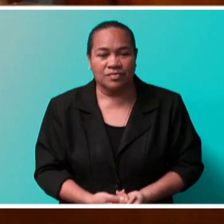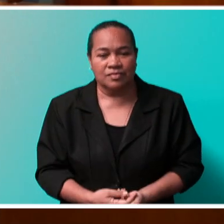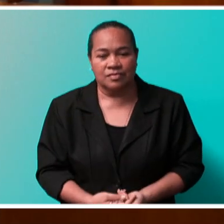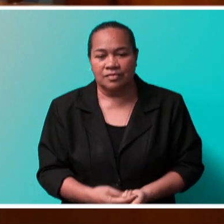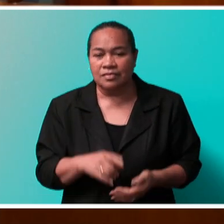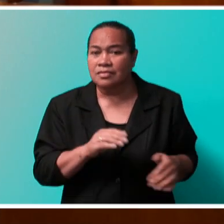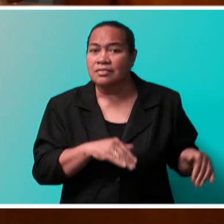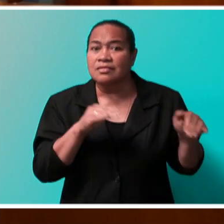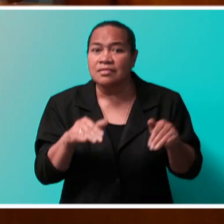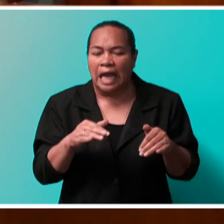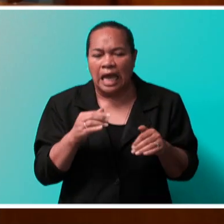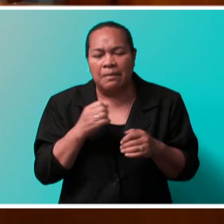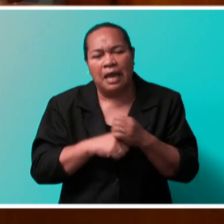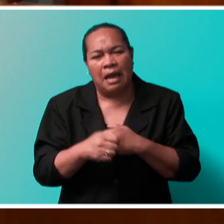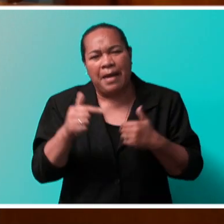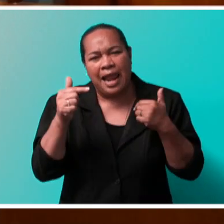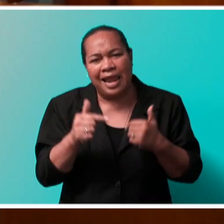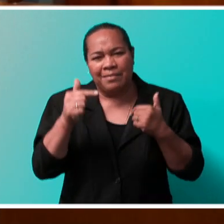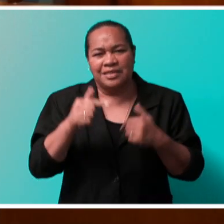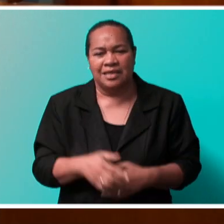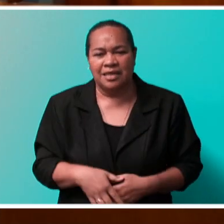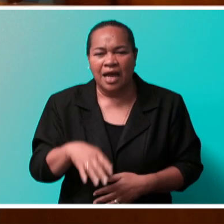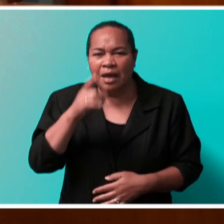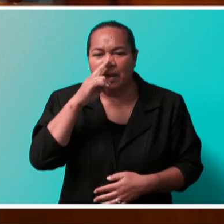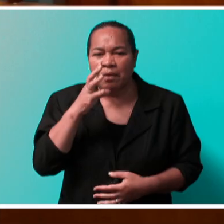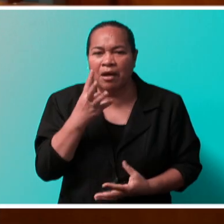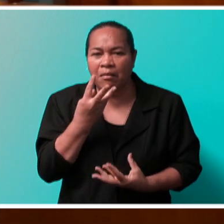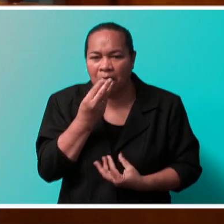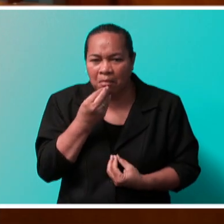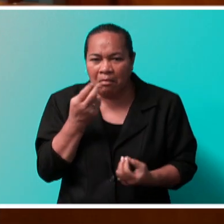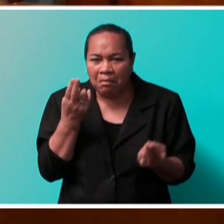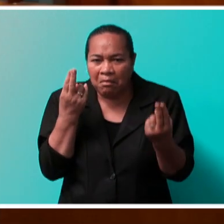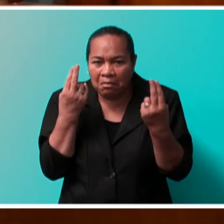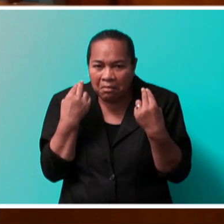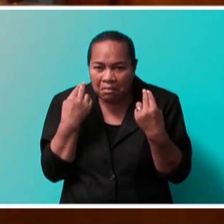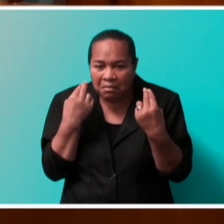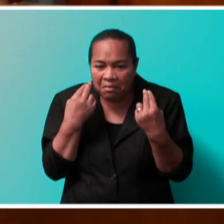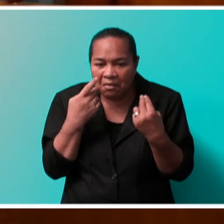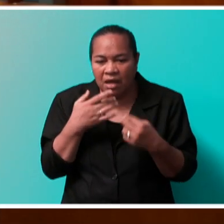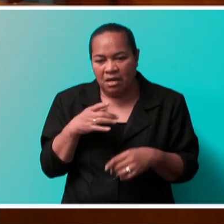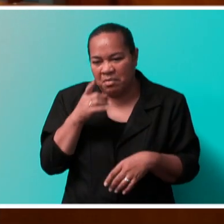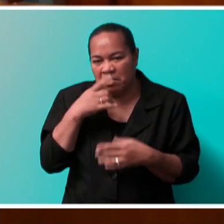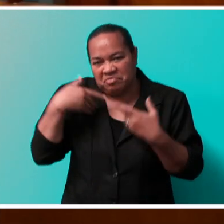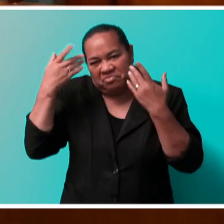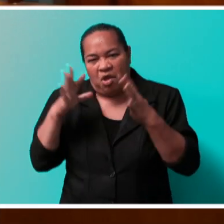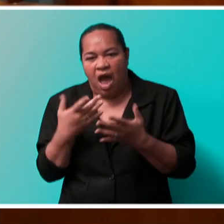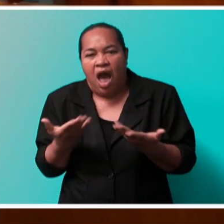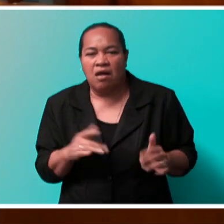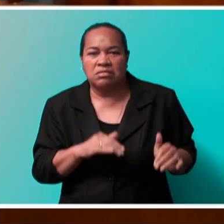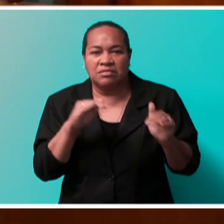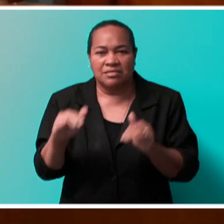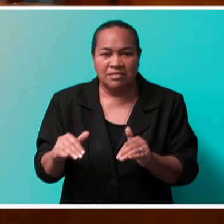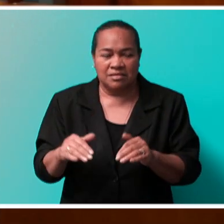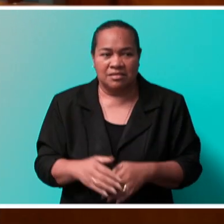participation becomes limited, and voices that should be heard may be left out. That is why the